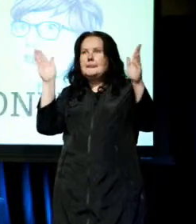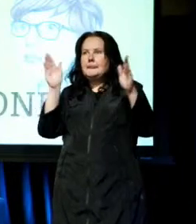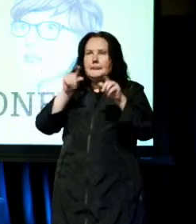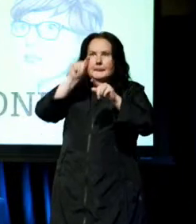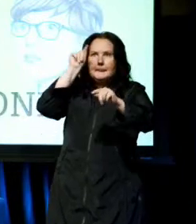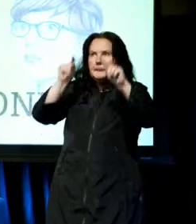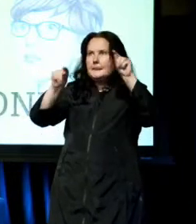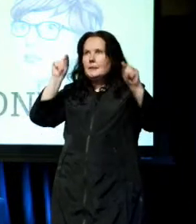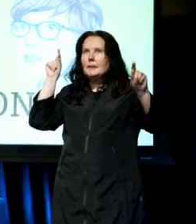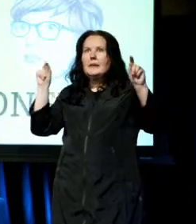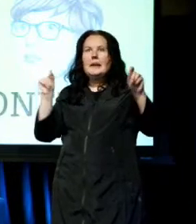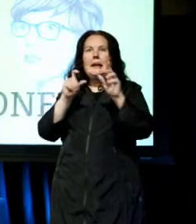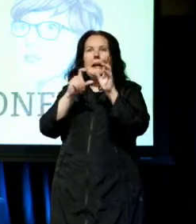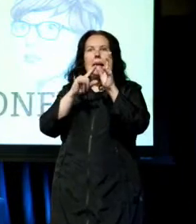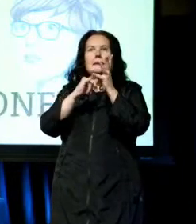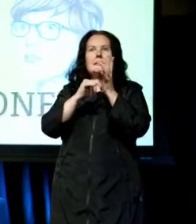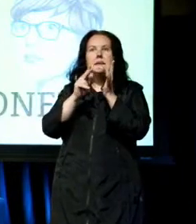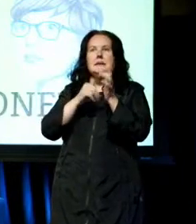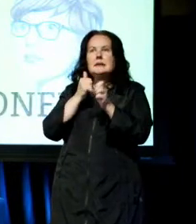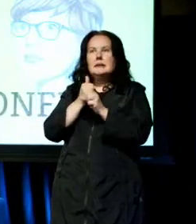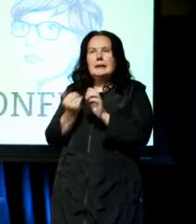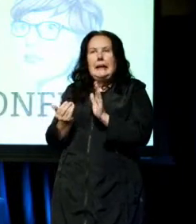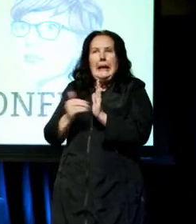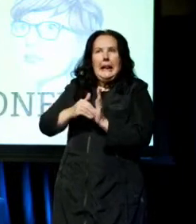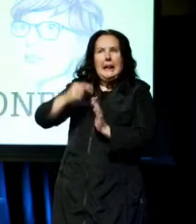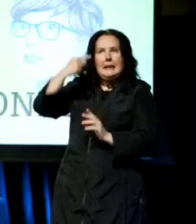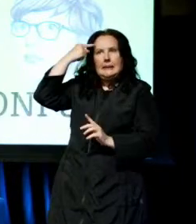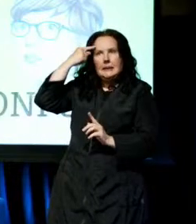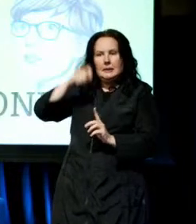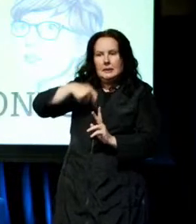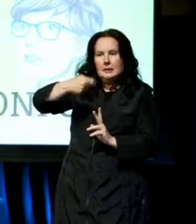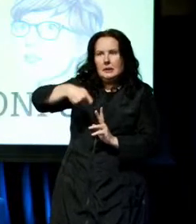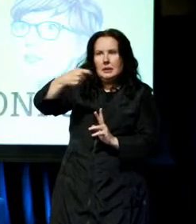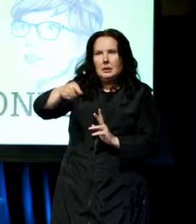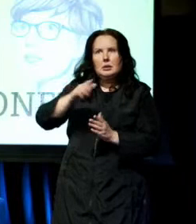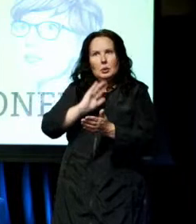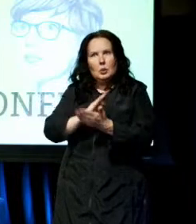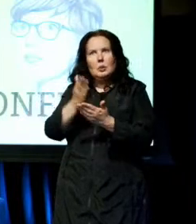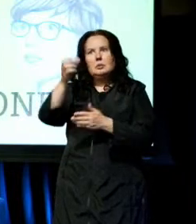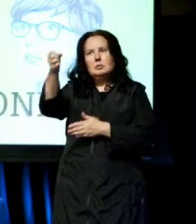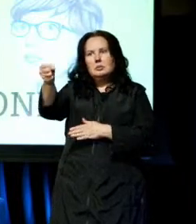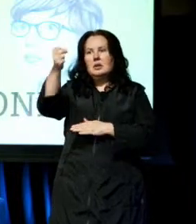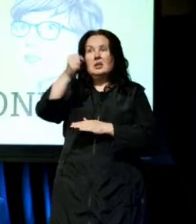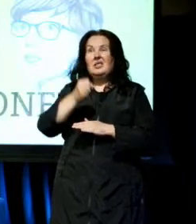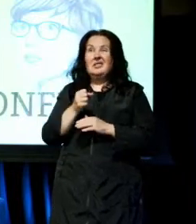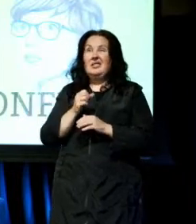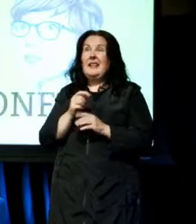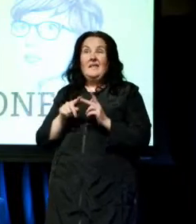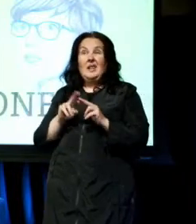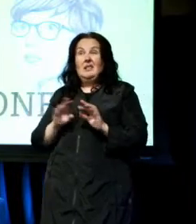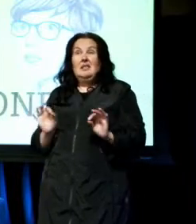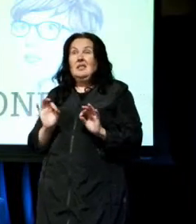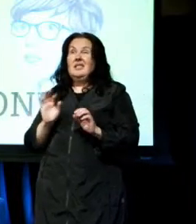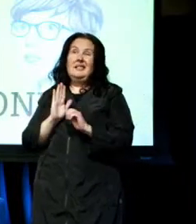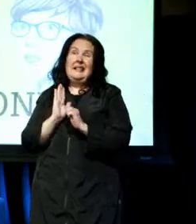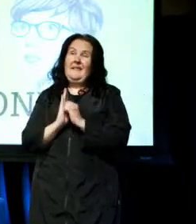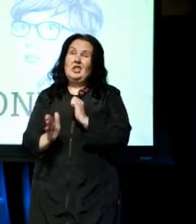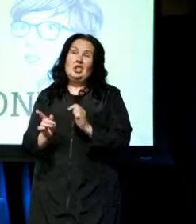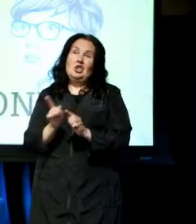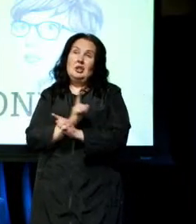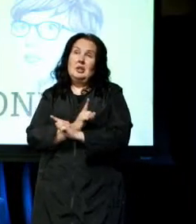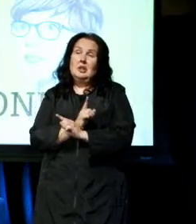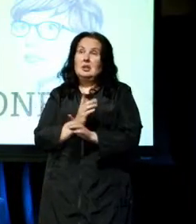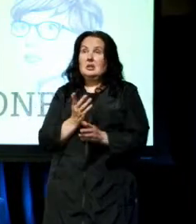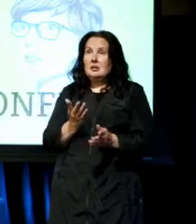extra step or that little tiny extra step to make sure that it's authentically cast, then nothing will ever change. And we've seen that actually